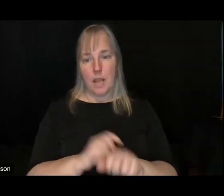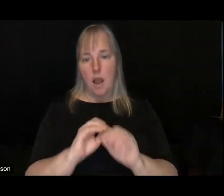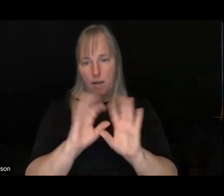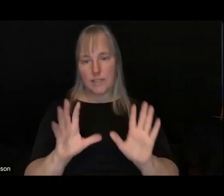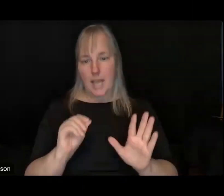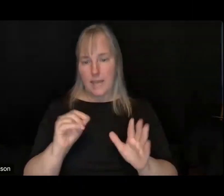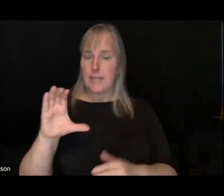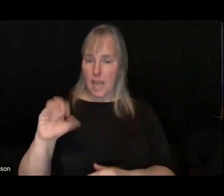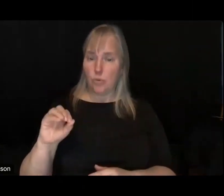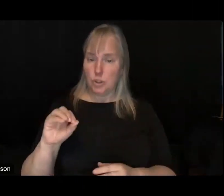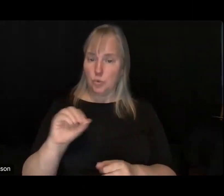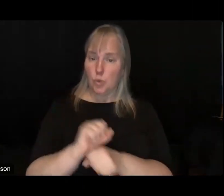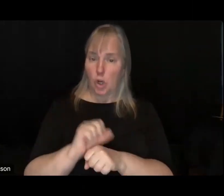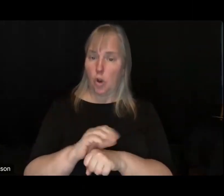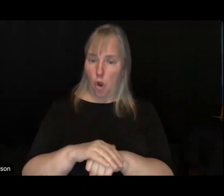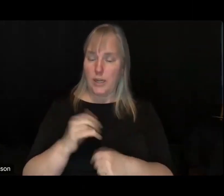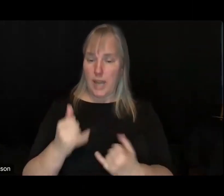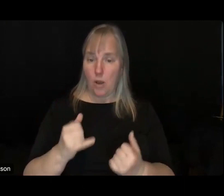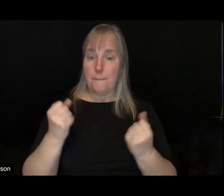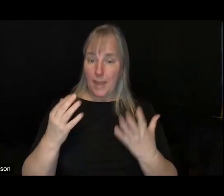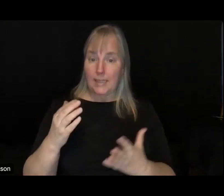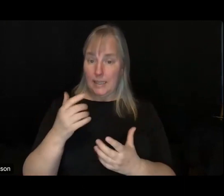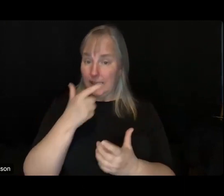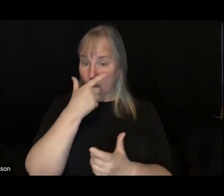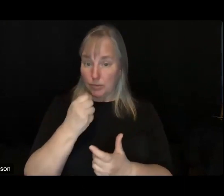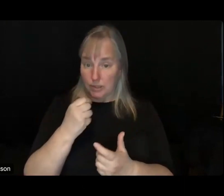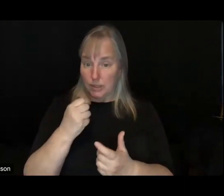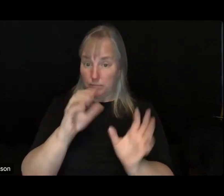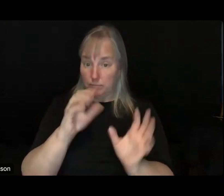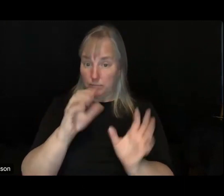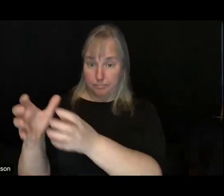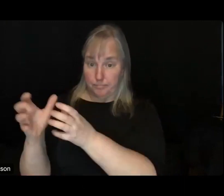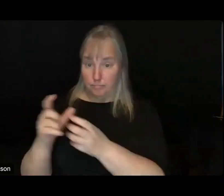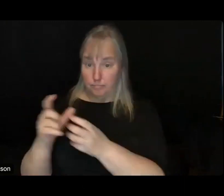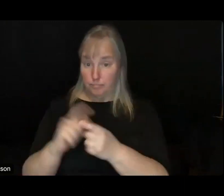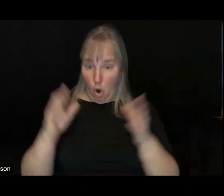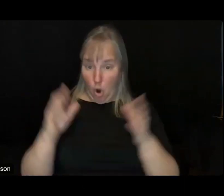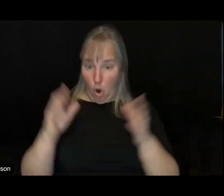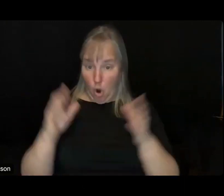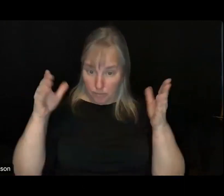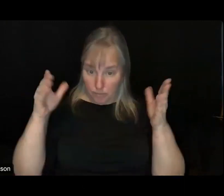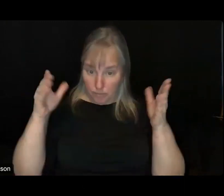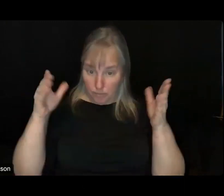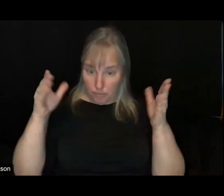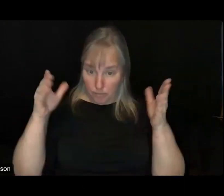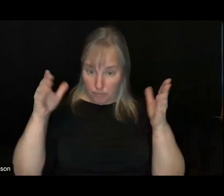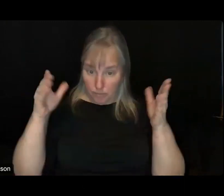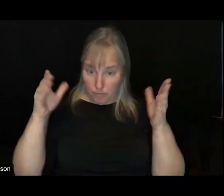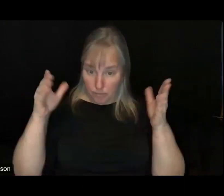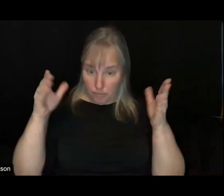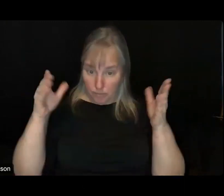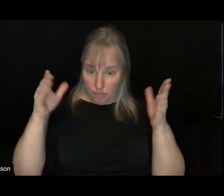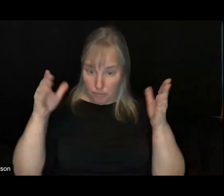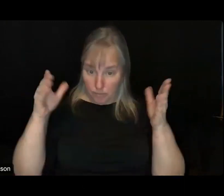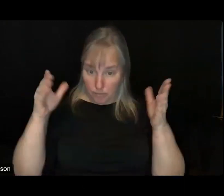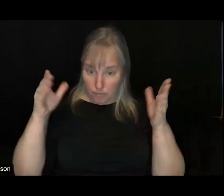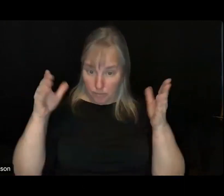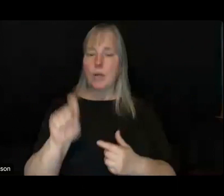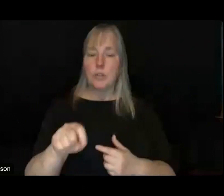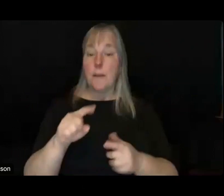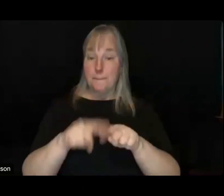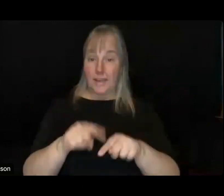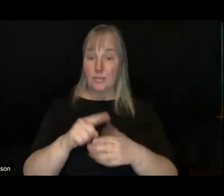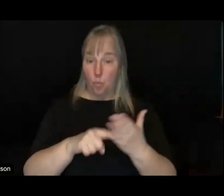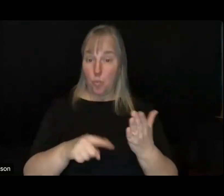county's working on it, and like a lot of stakeholders are working on that. So my next question is, based on what you're doing now, like in terms